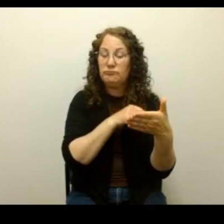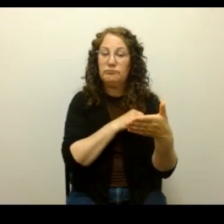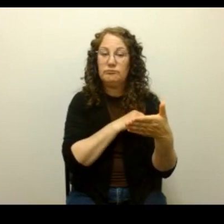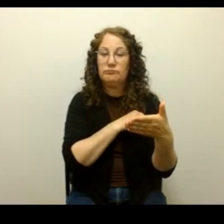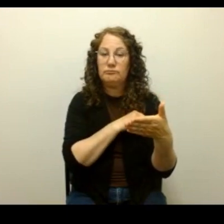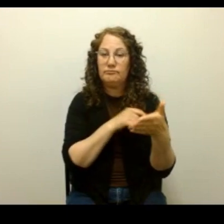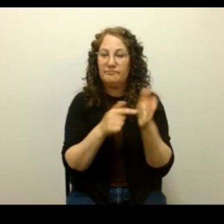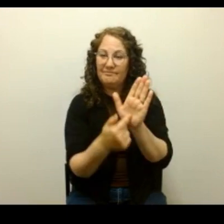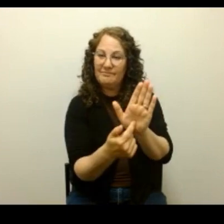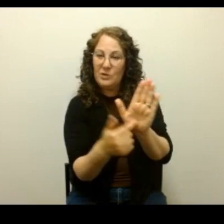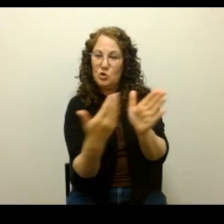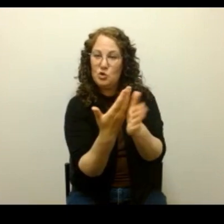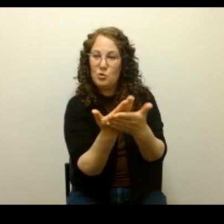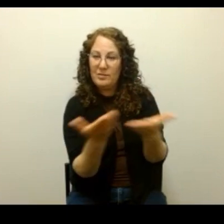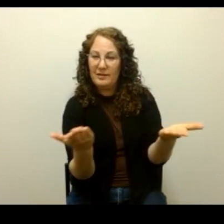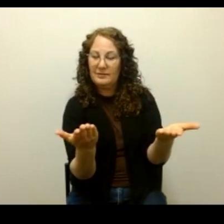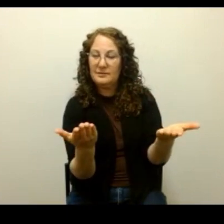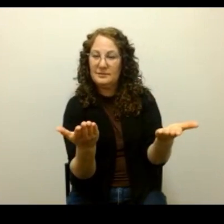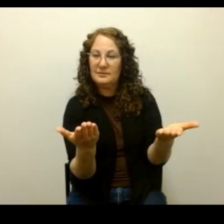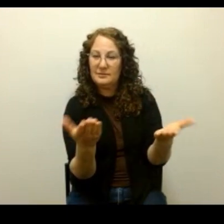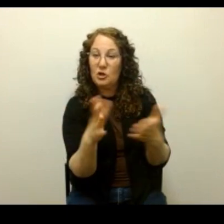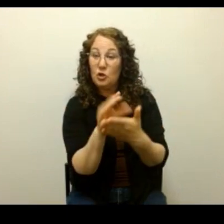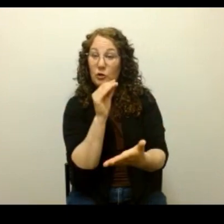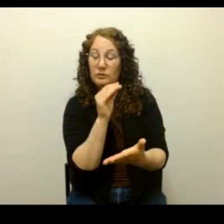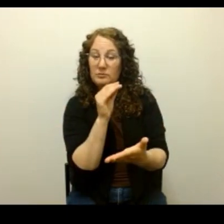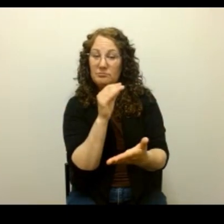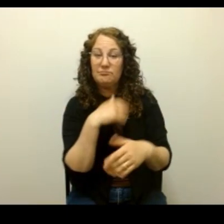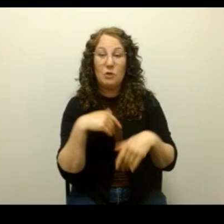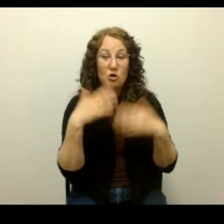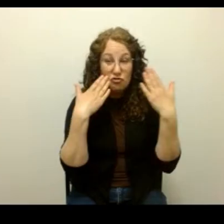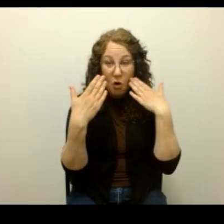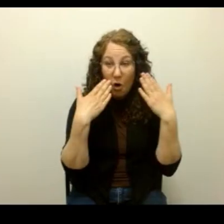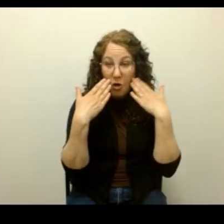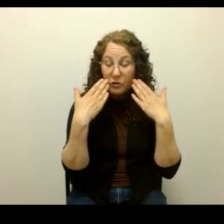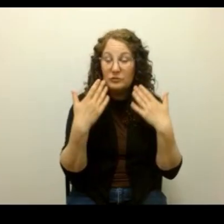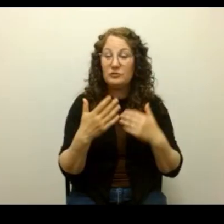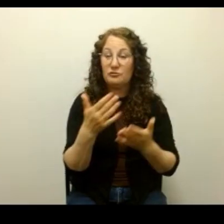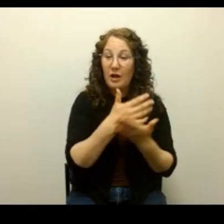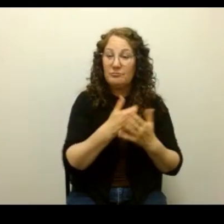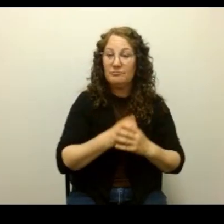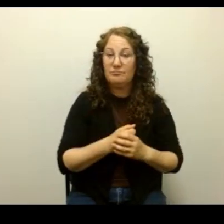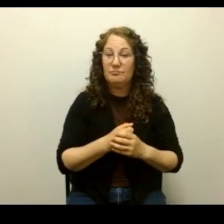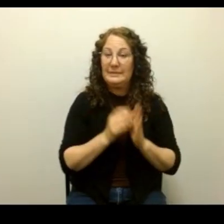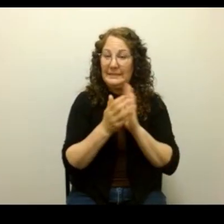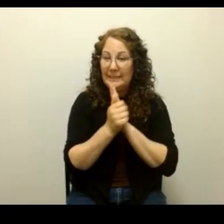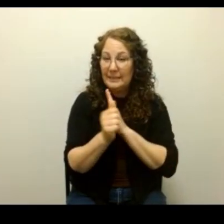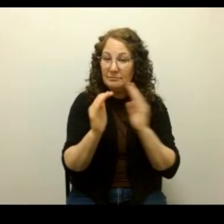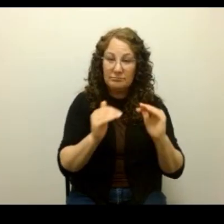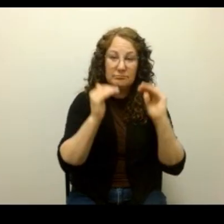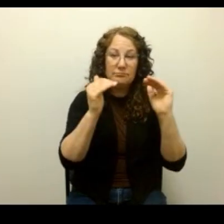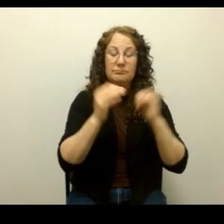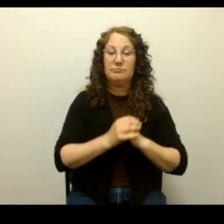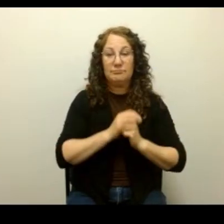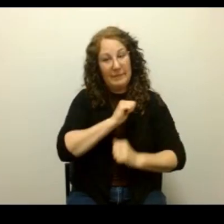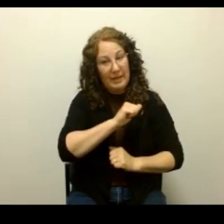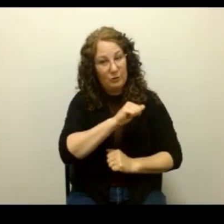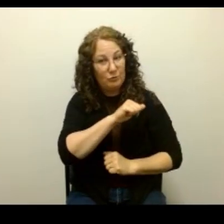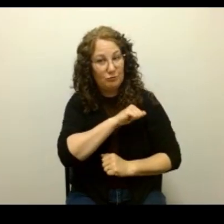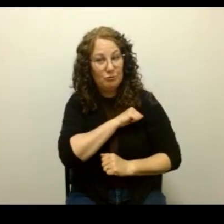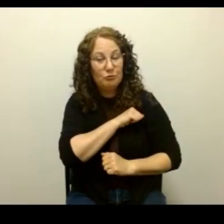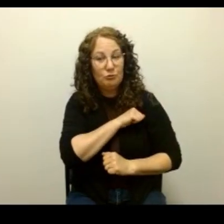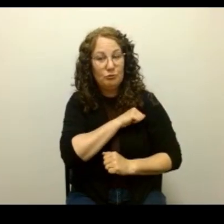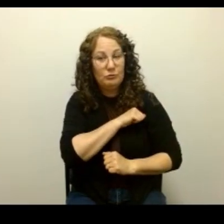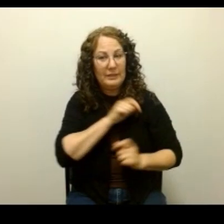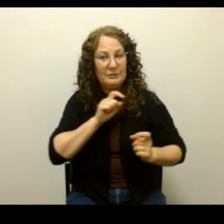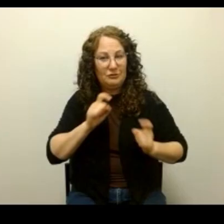new things can be learned, knowledge can be gathered, skills can be enhanced, and attitudes even